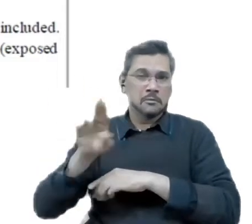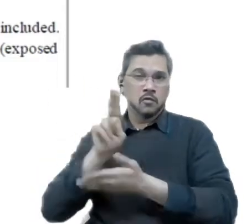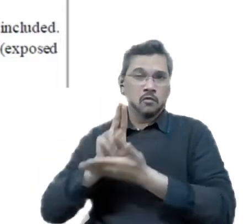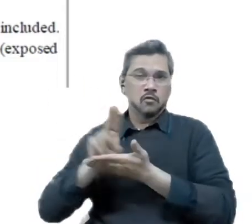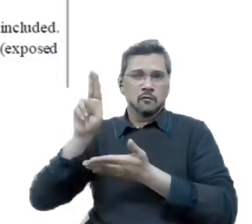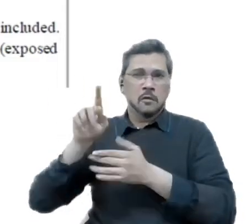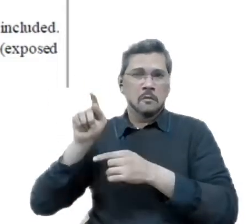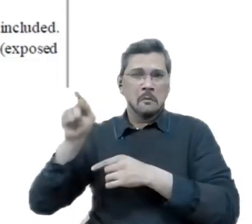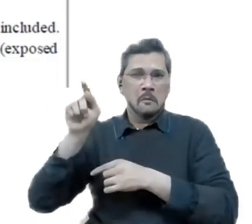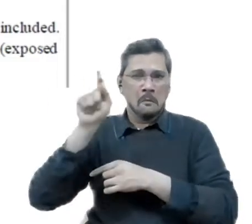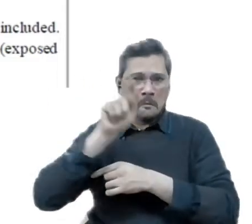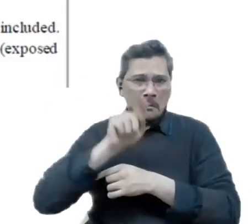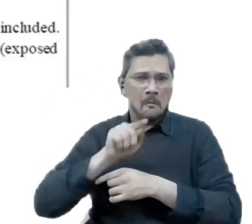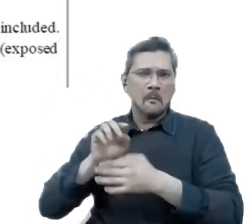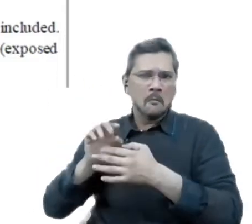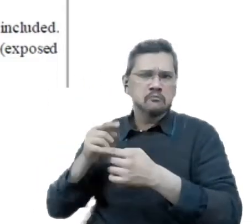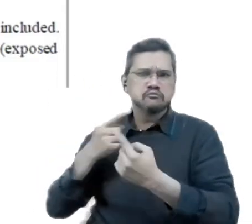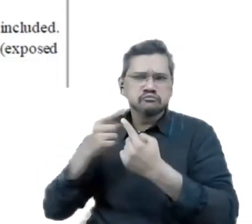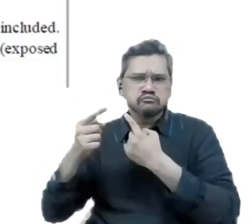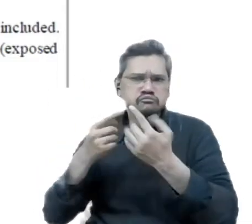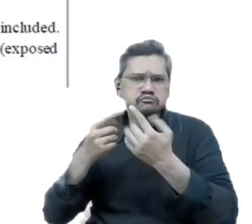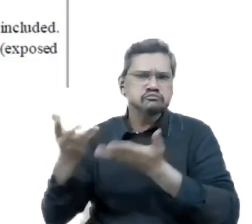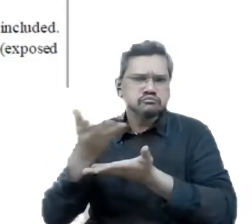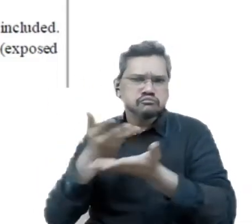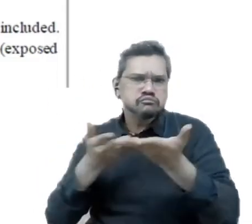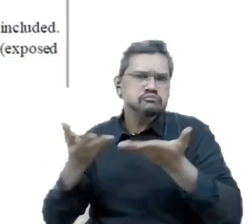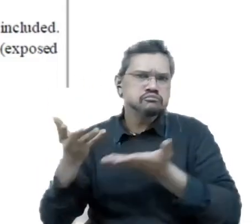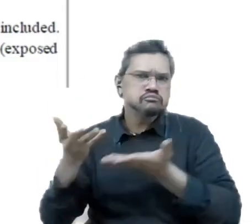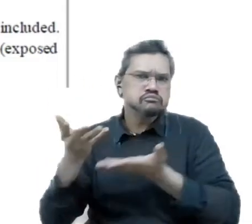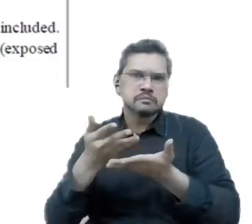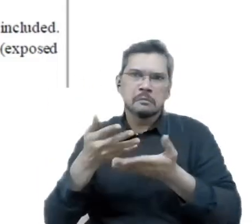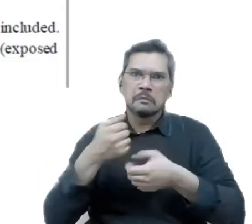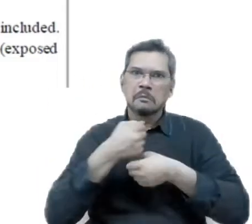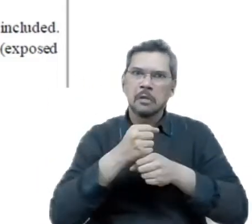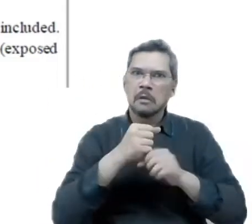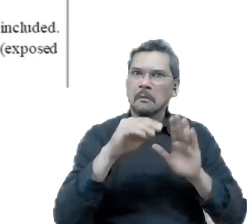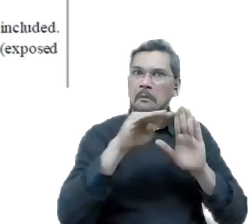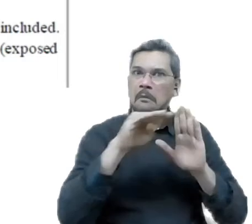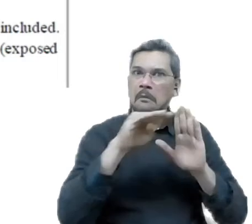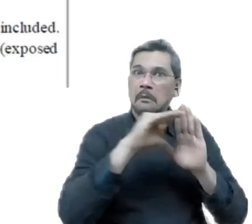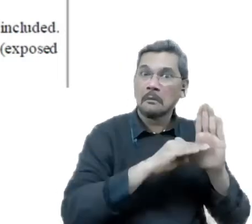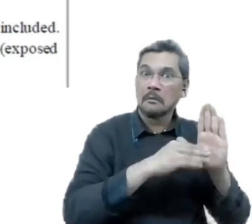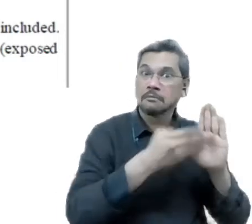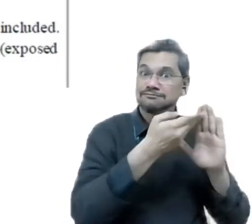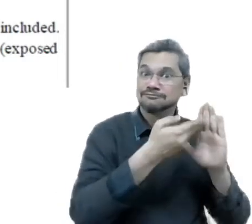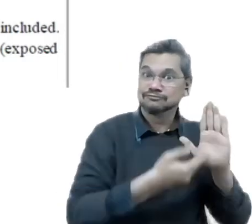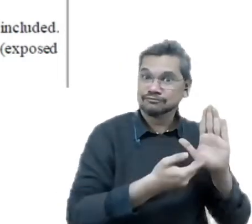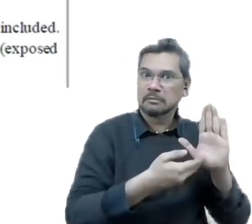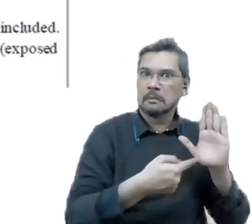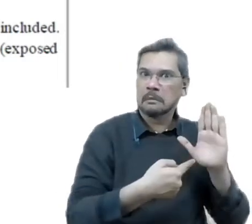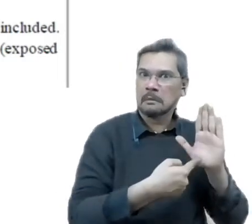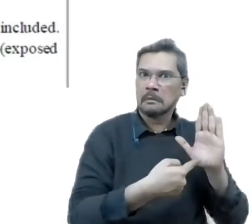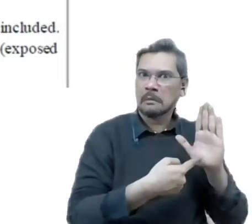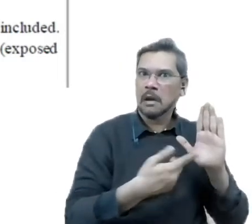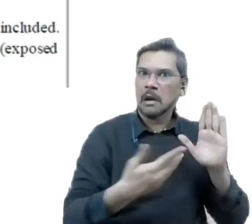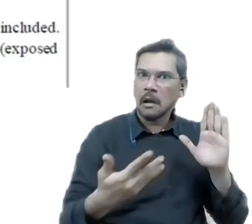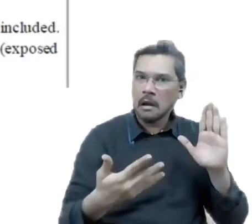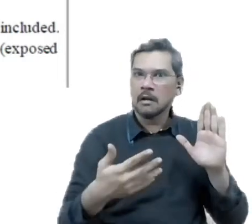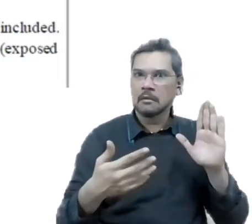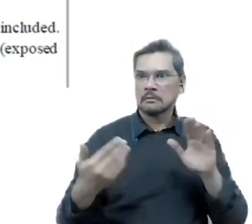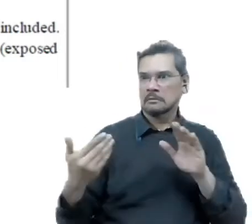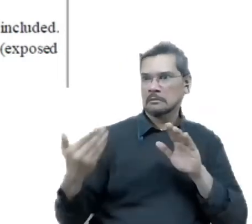the screen here is a product that we received during the tropical cyclone Eloise response, and which was also shared